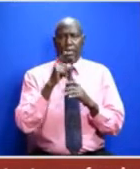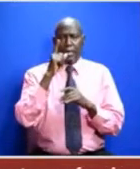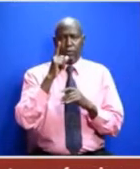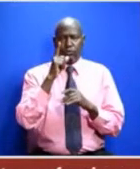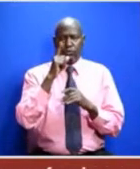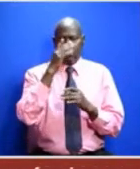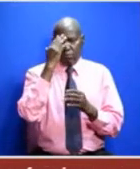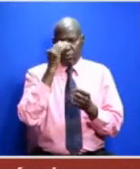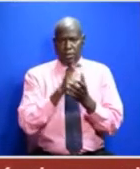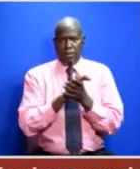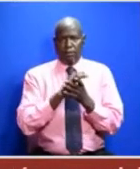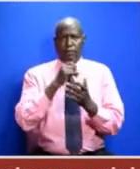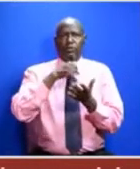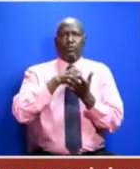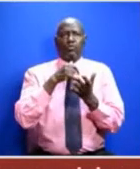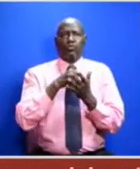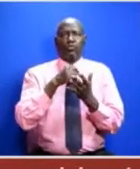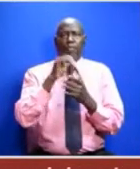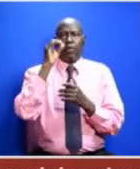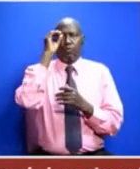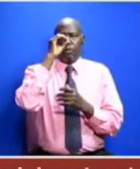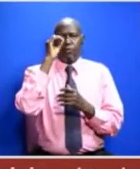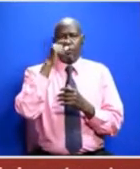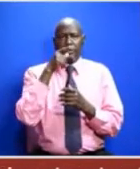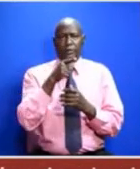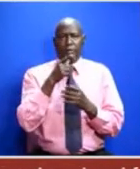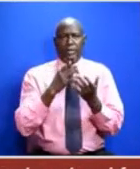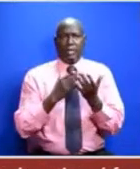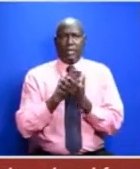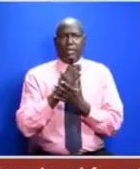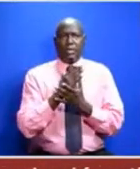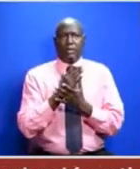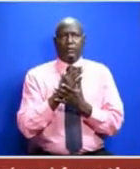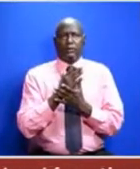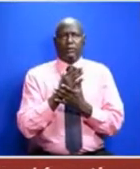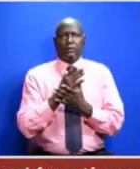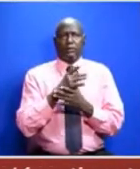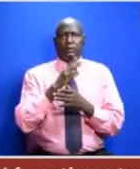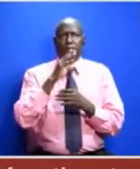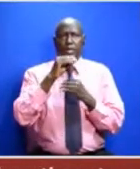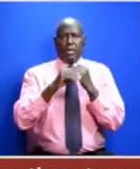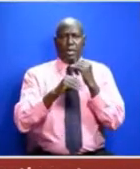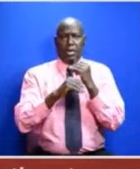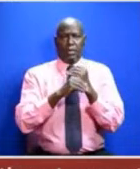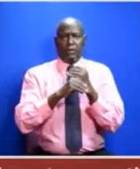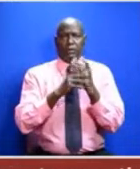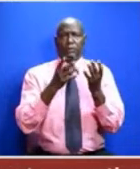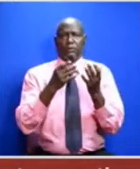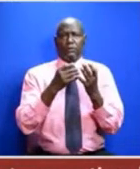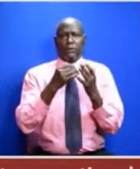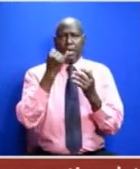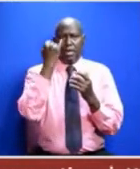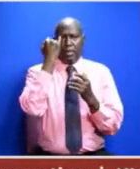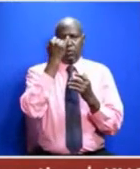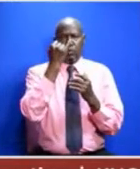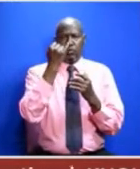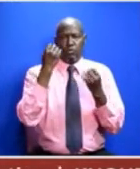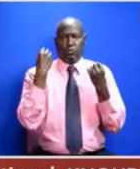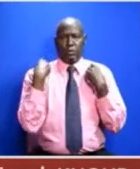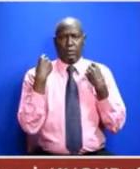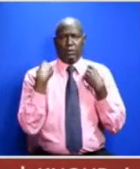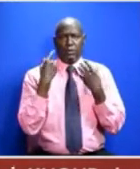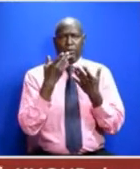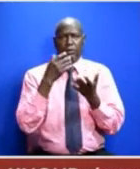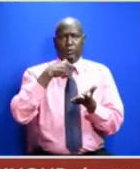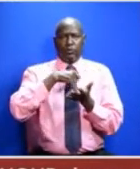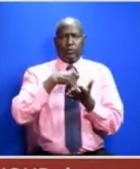belief, and opinion. This right, however, does not extend to extremist ideologies and practices that